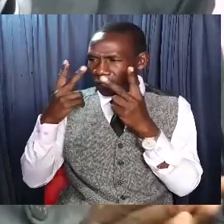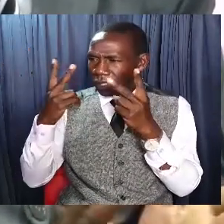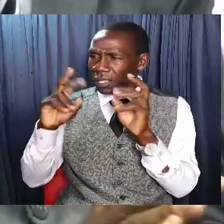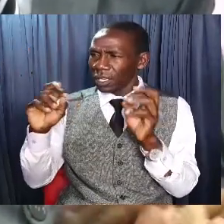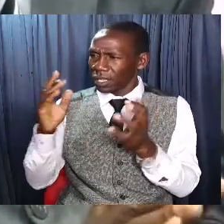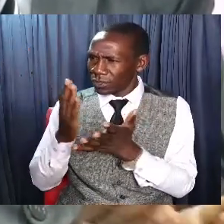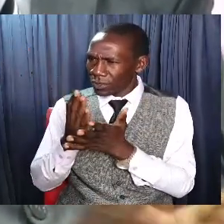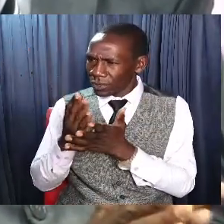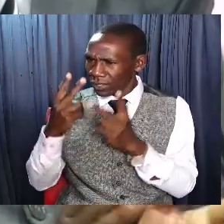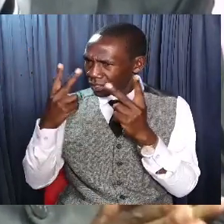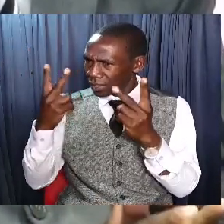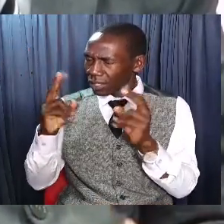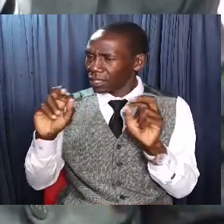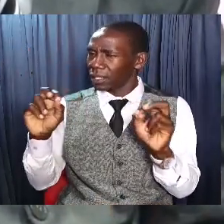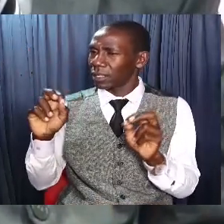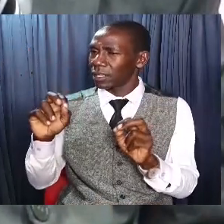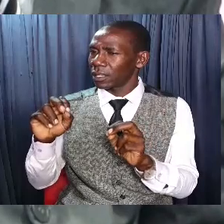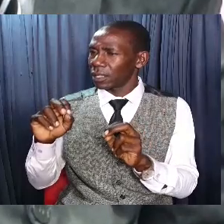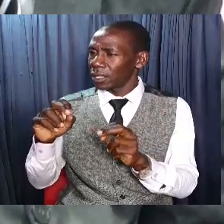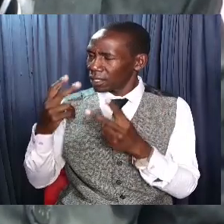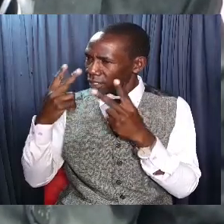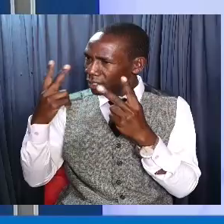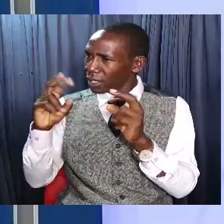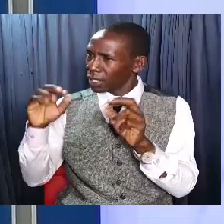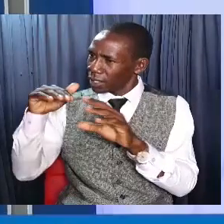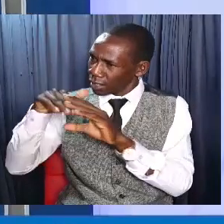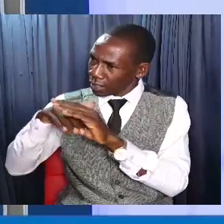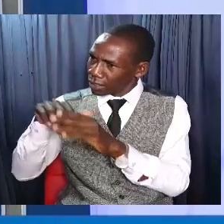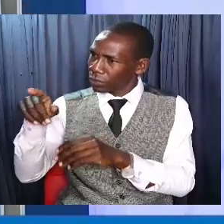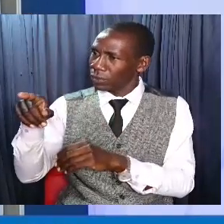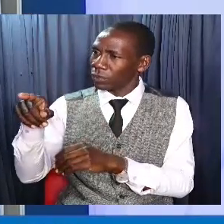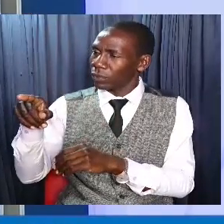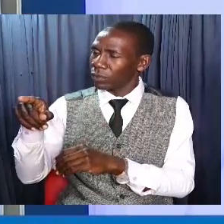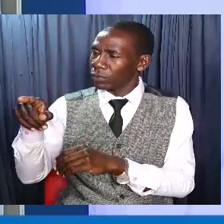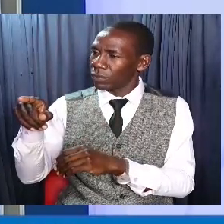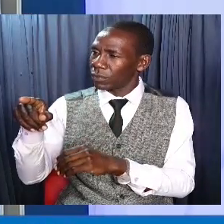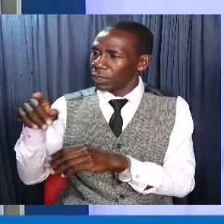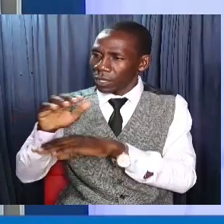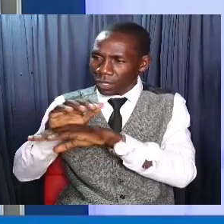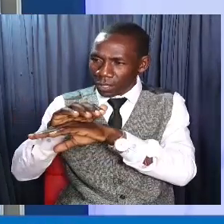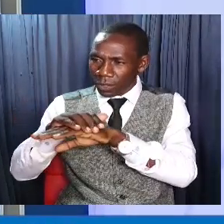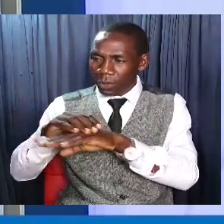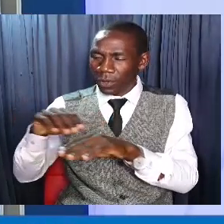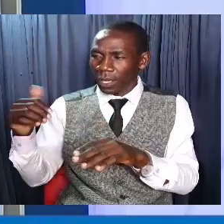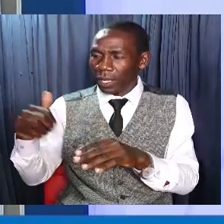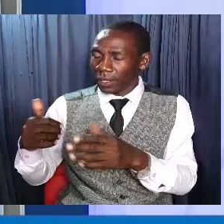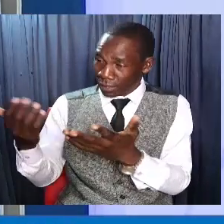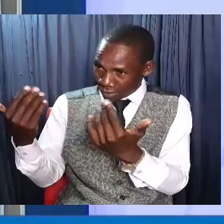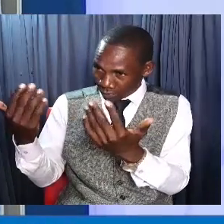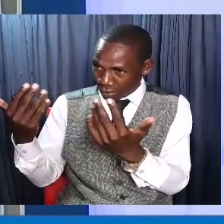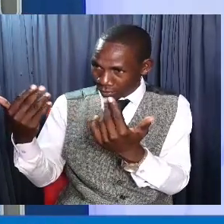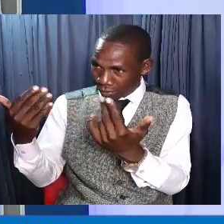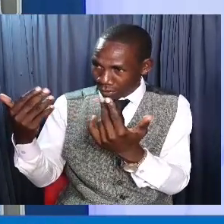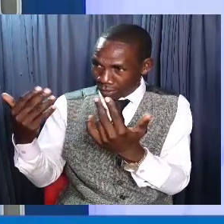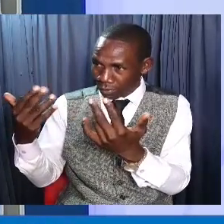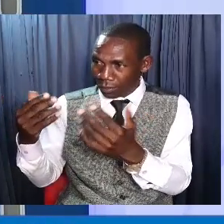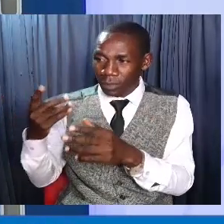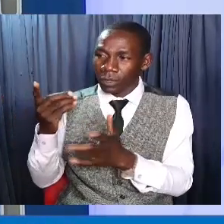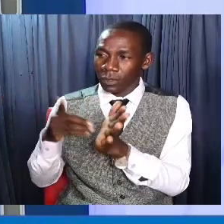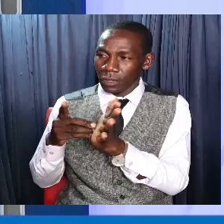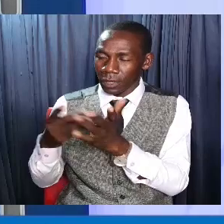anymore. Don't see anything. Yes, I don't see anything. With you. I don't see anything in you. He called his fellow